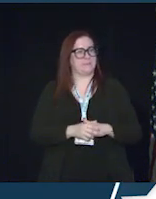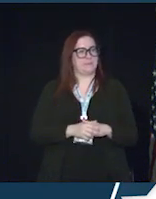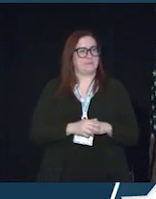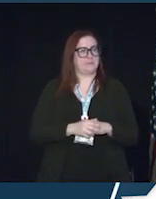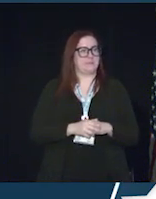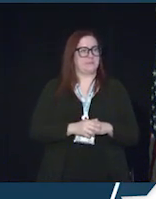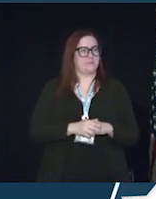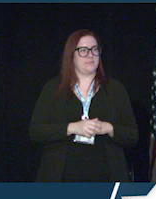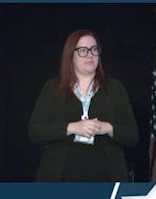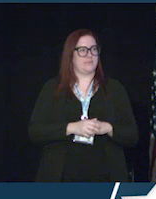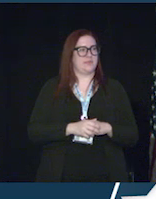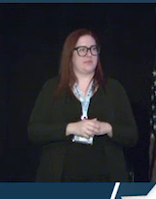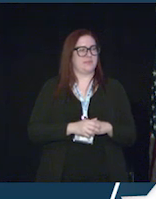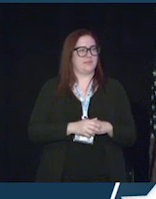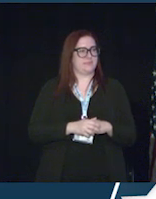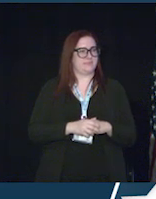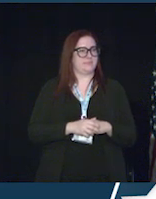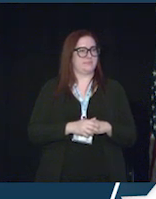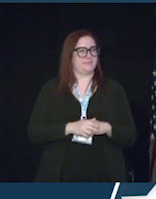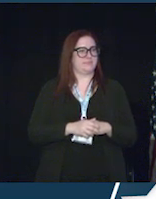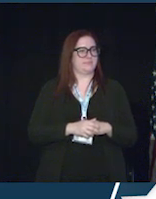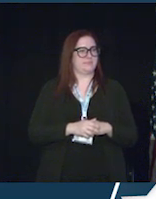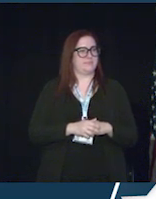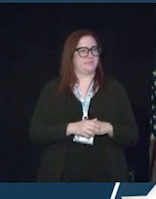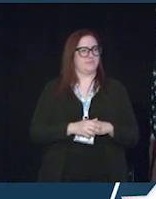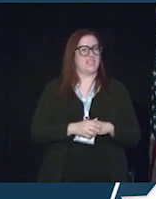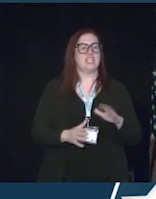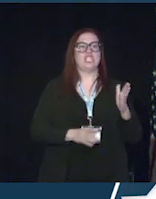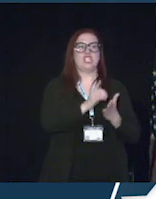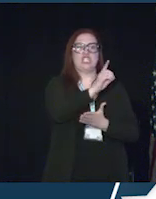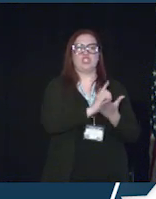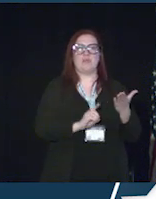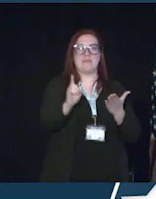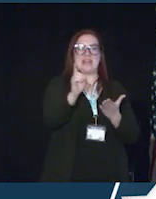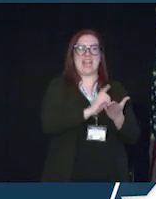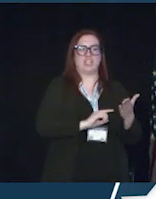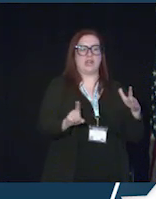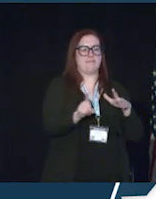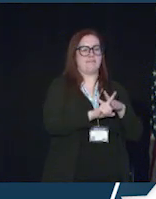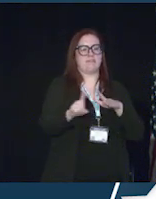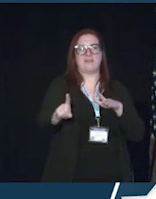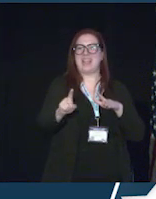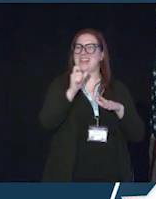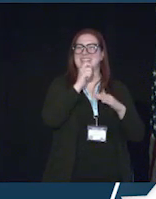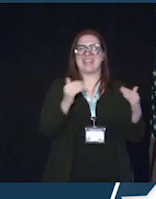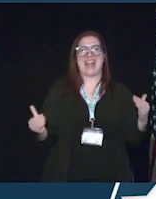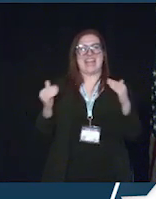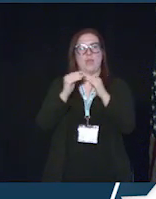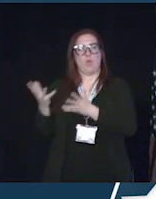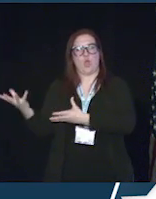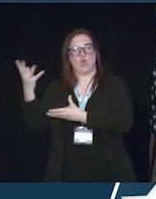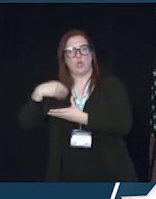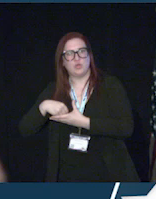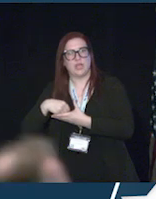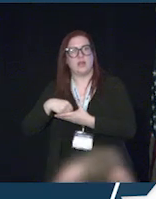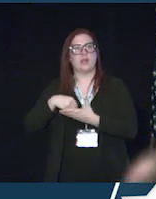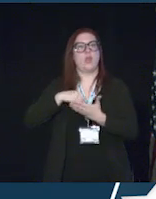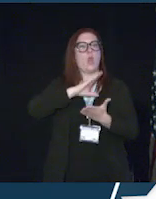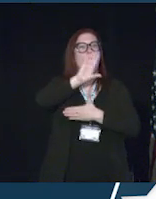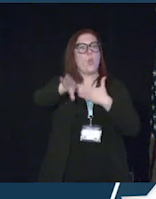Discrimination and exclusion does not equal inclusion. We all do better when people